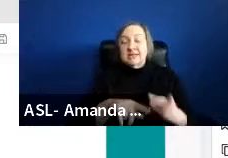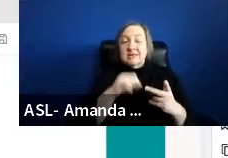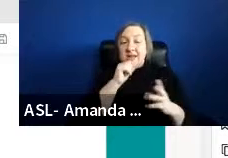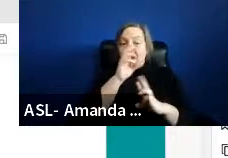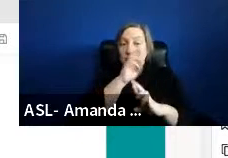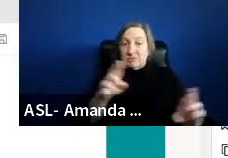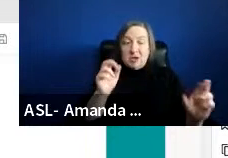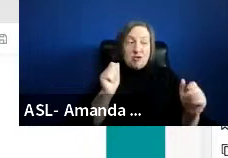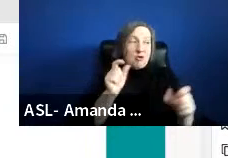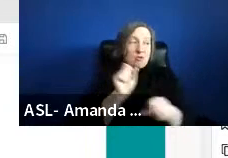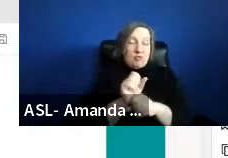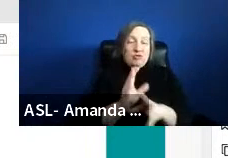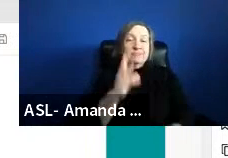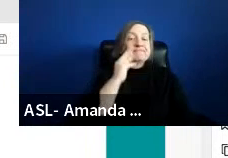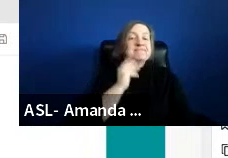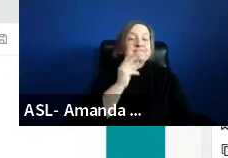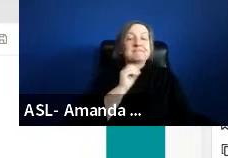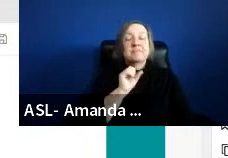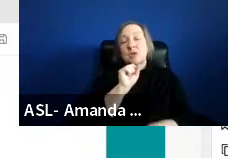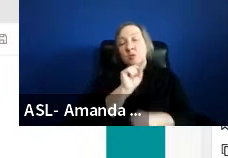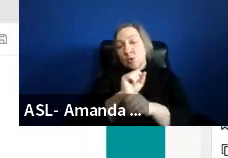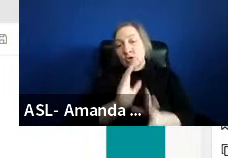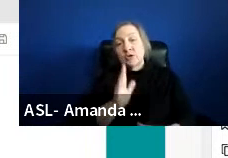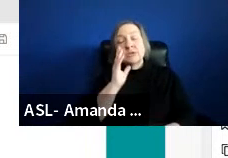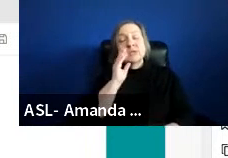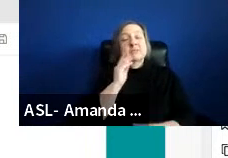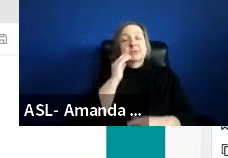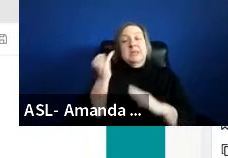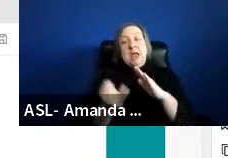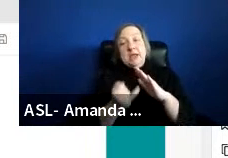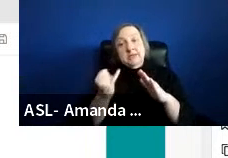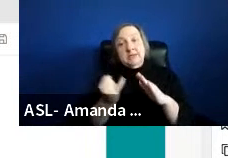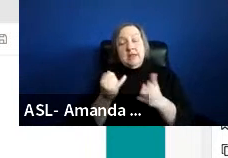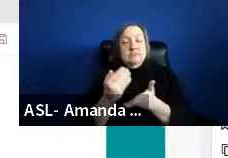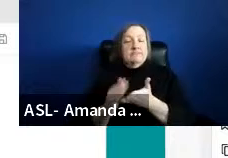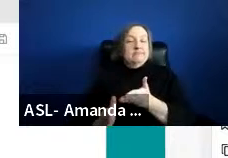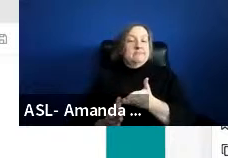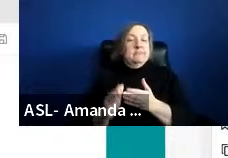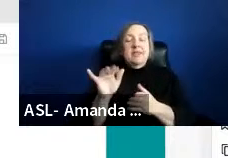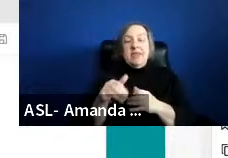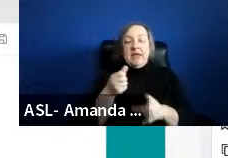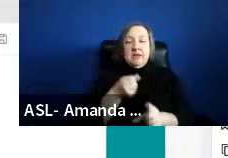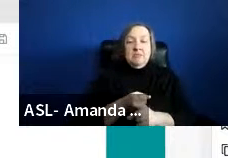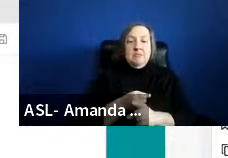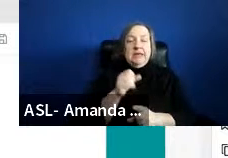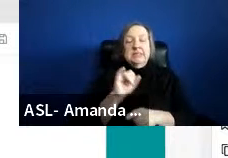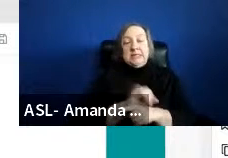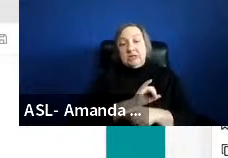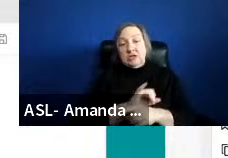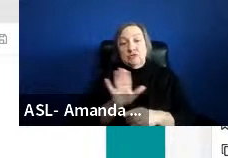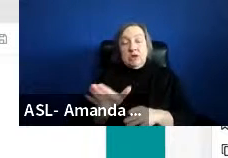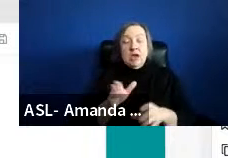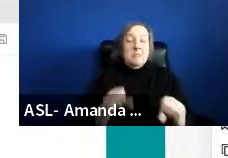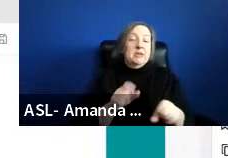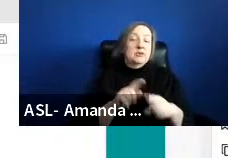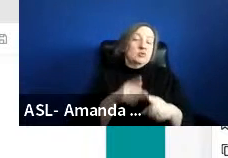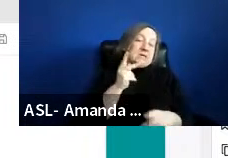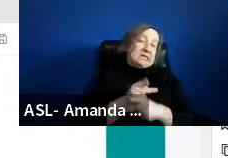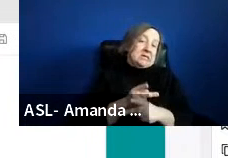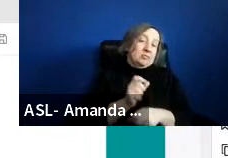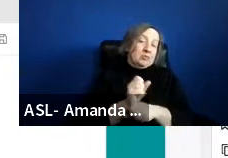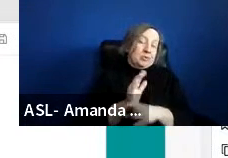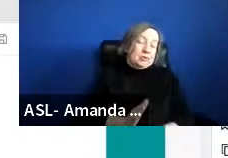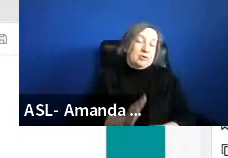all workers. Workers also experience isolation and exclusion, and this impacts the industry's ability to retain current workers